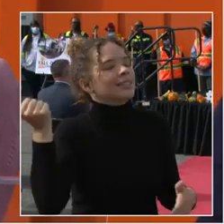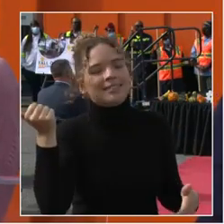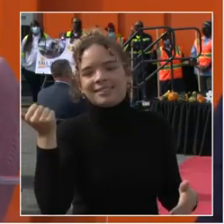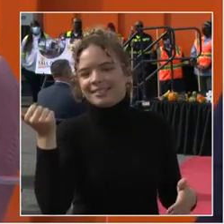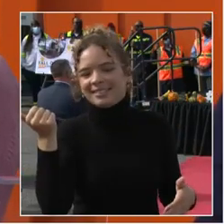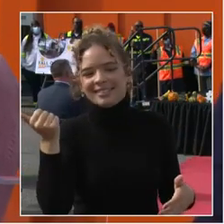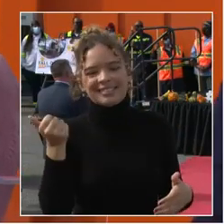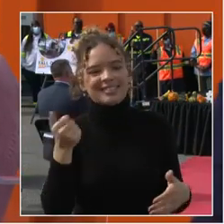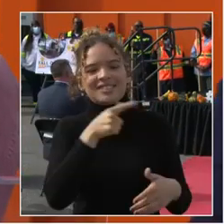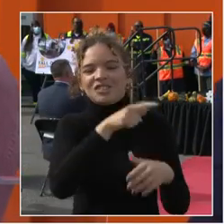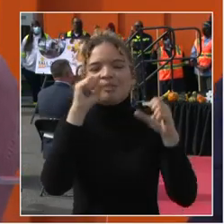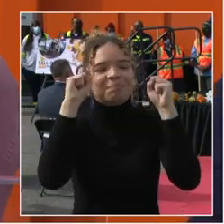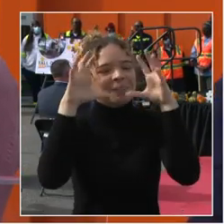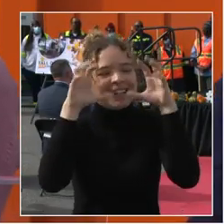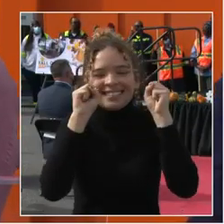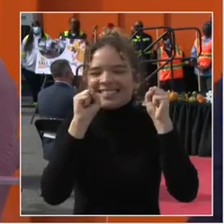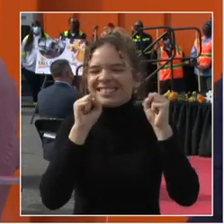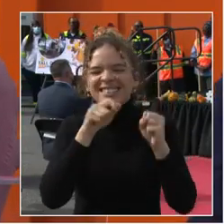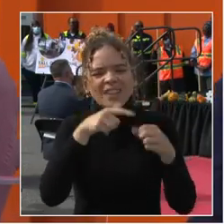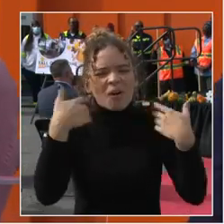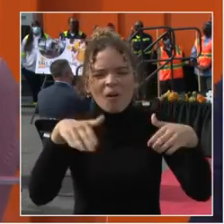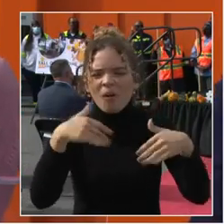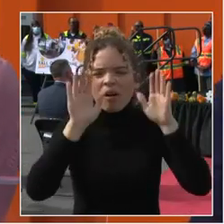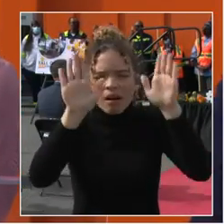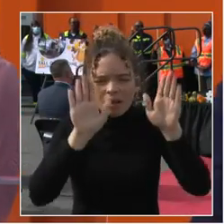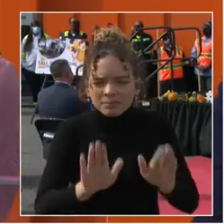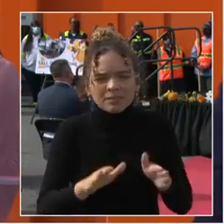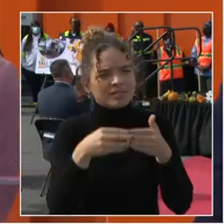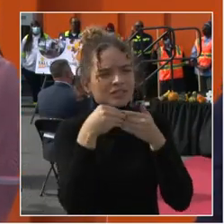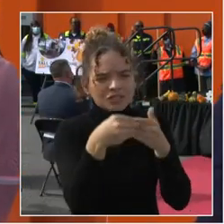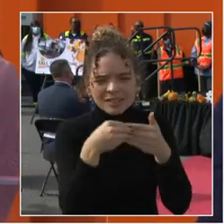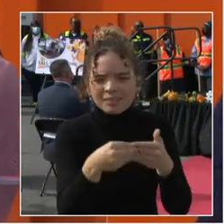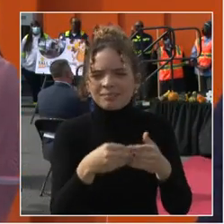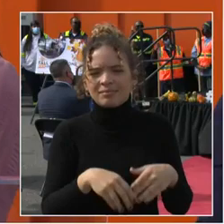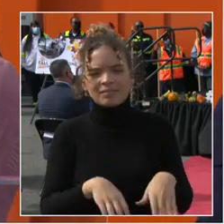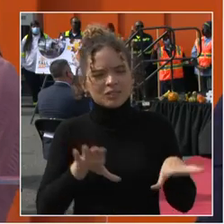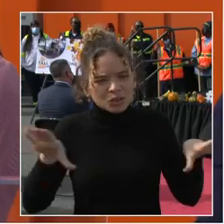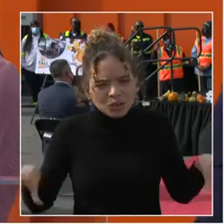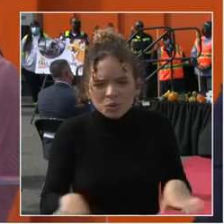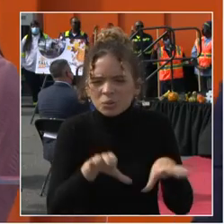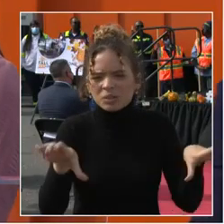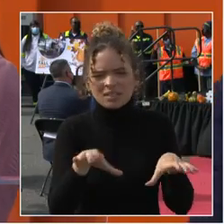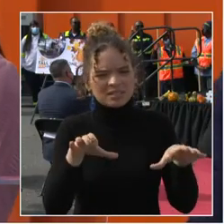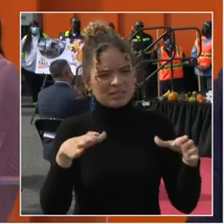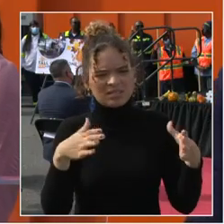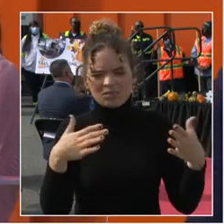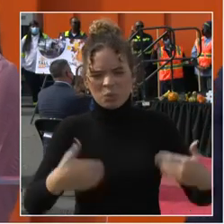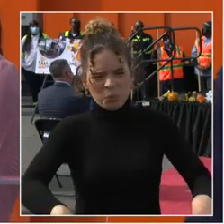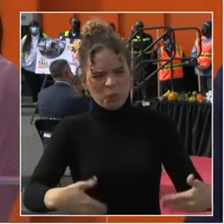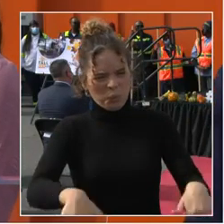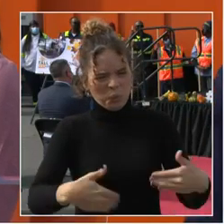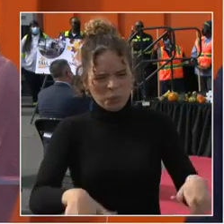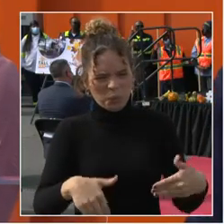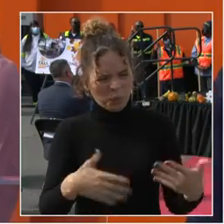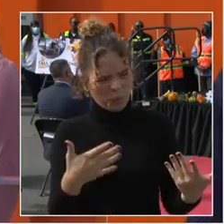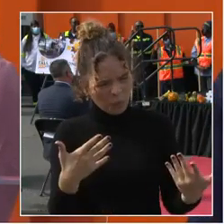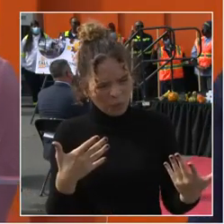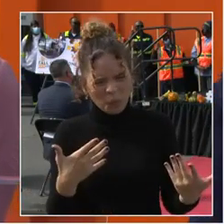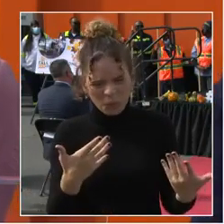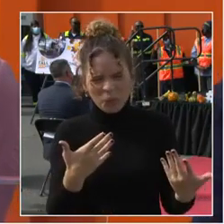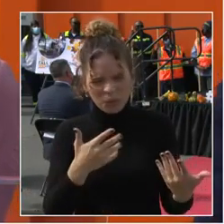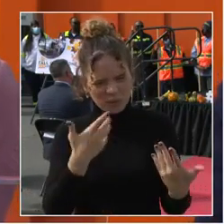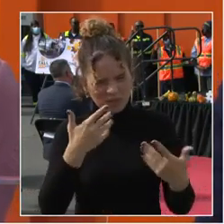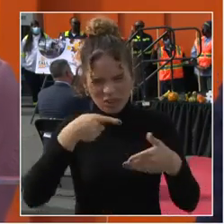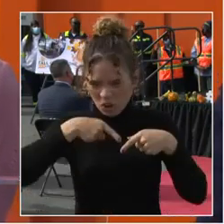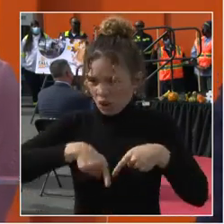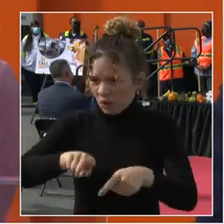amazing. She's an awesome leader. She has done phenomenal during this pandemic, leading Friendship. We have continued to